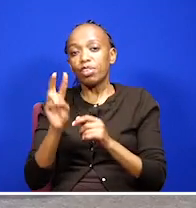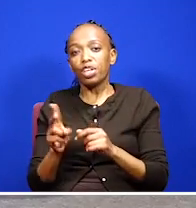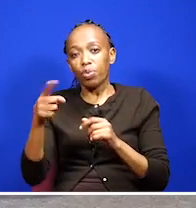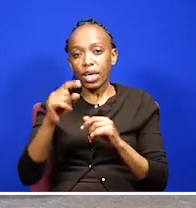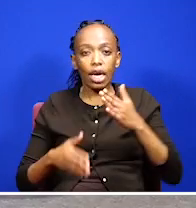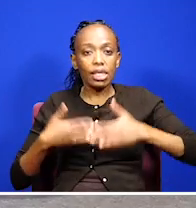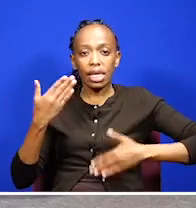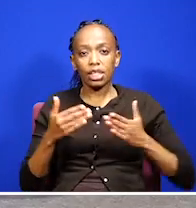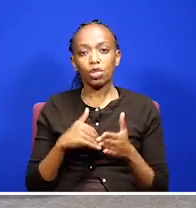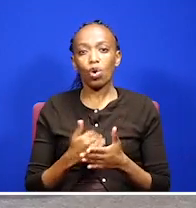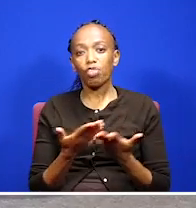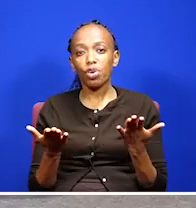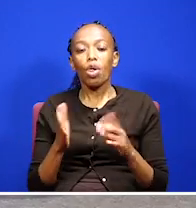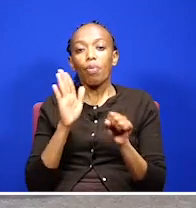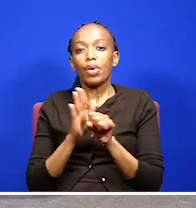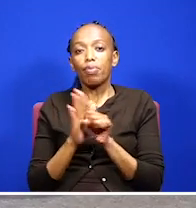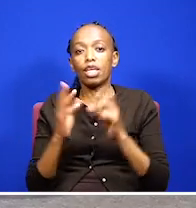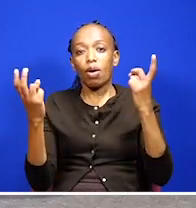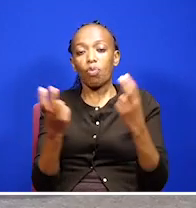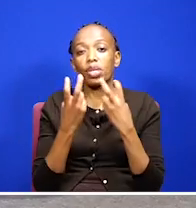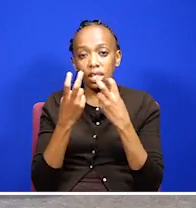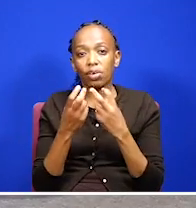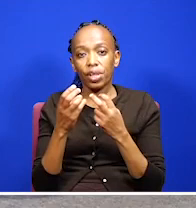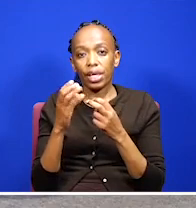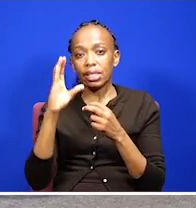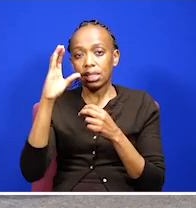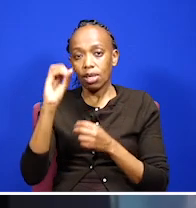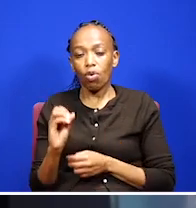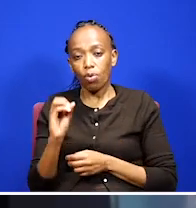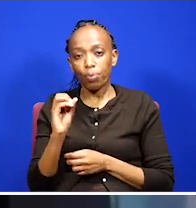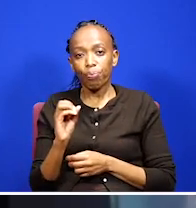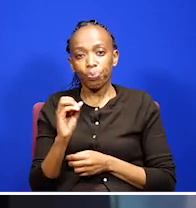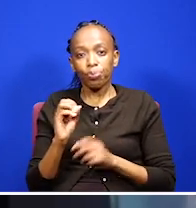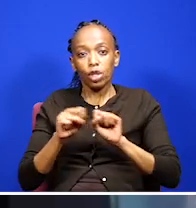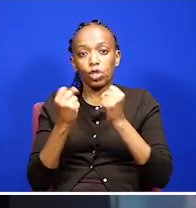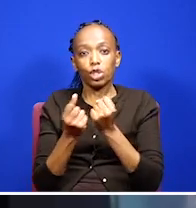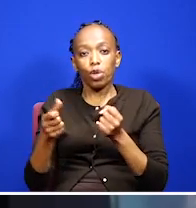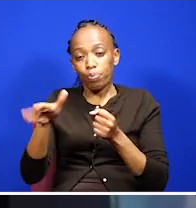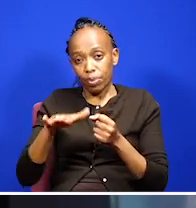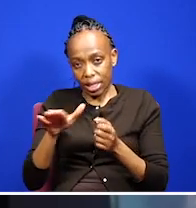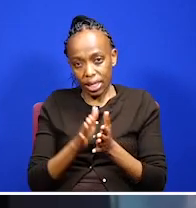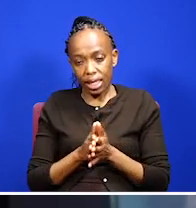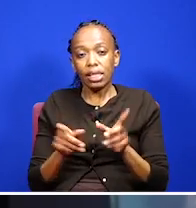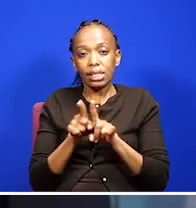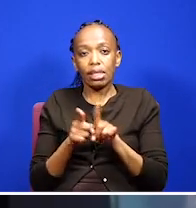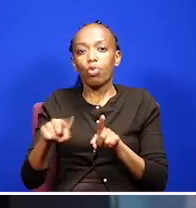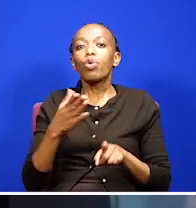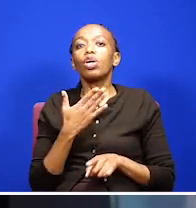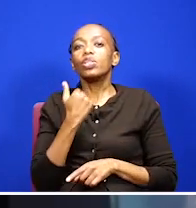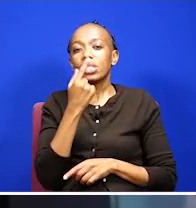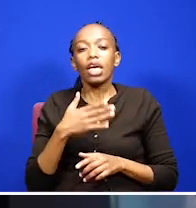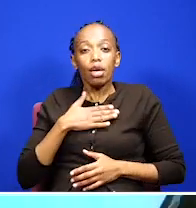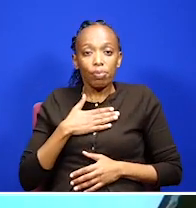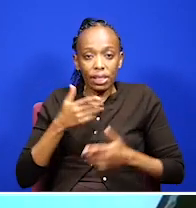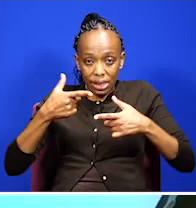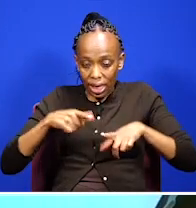are delighted to have you. Many of you are watching us on the CTM Church Online social media platforms, and we want to say, please